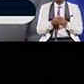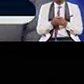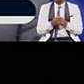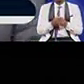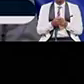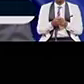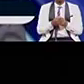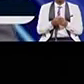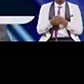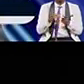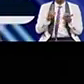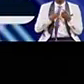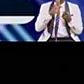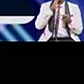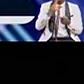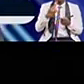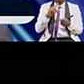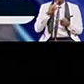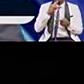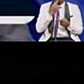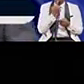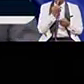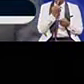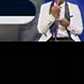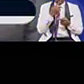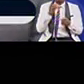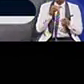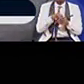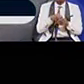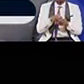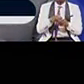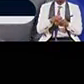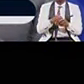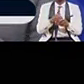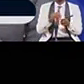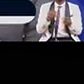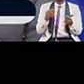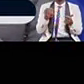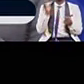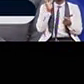Grace to be diligent in soul winning.